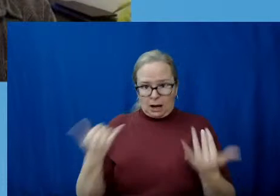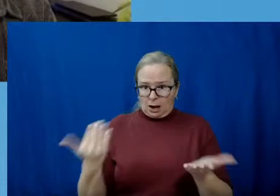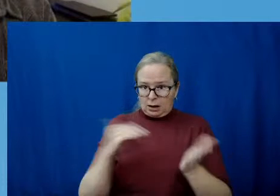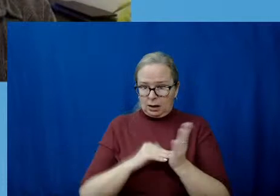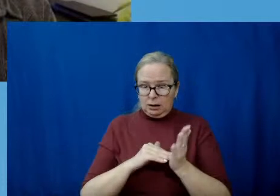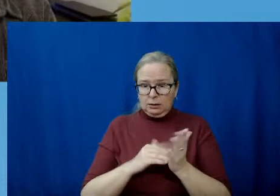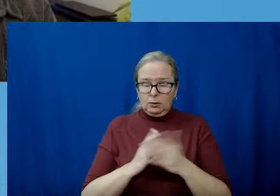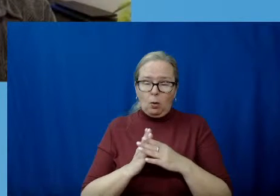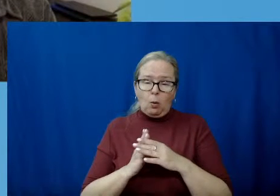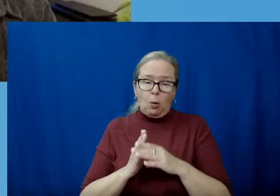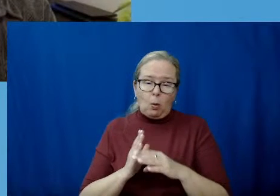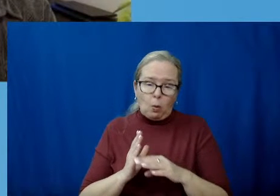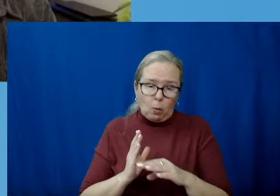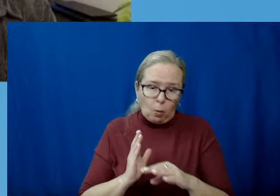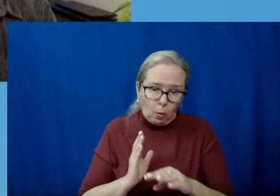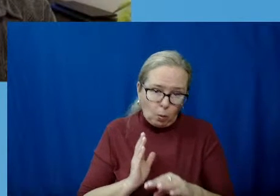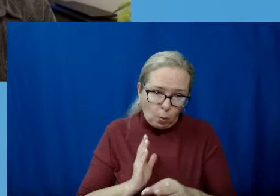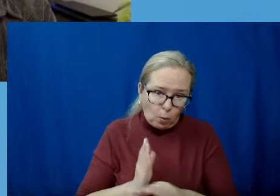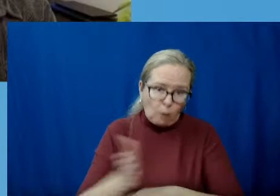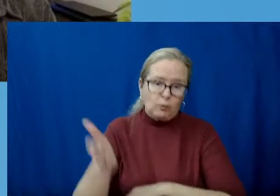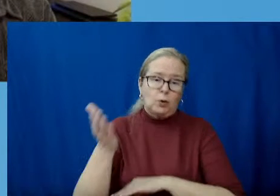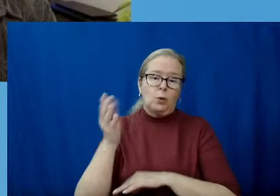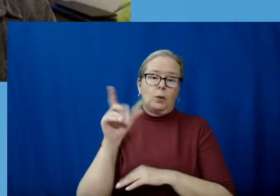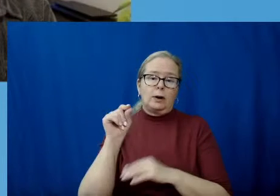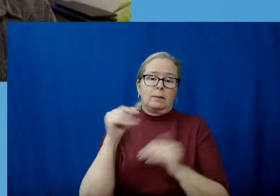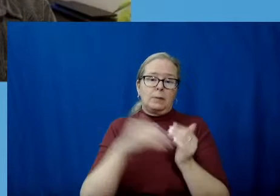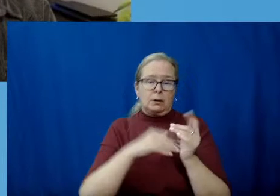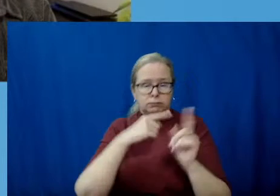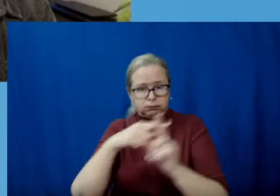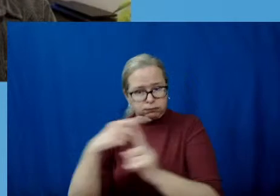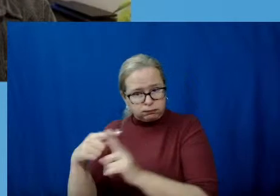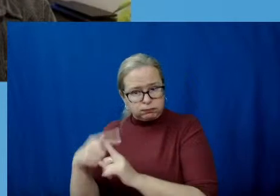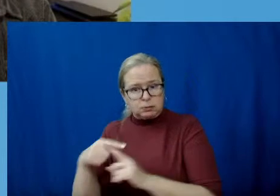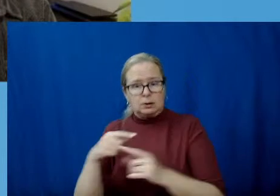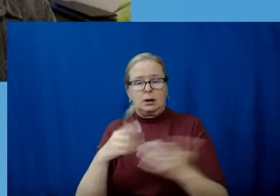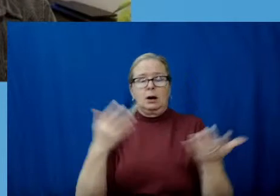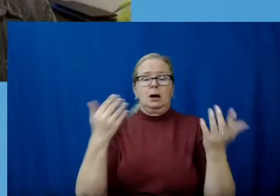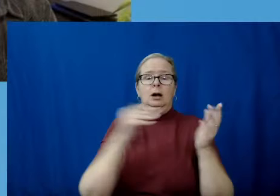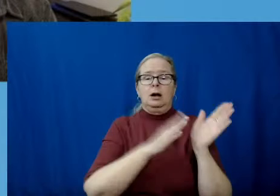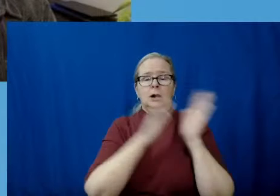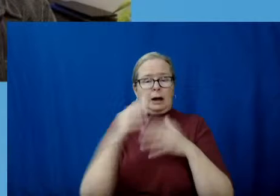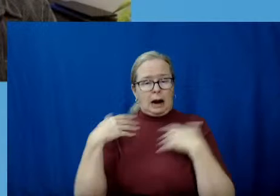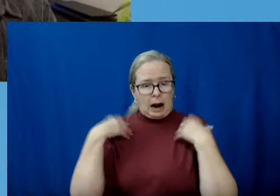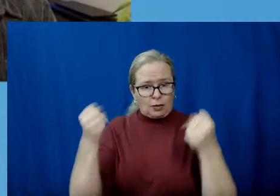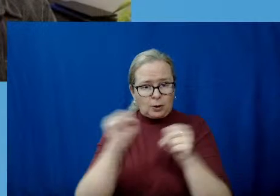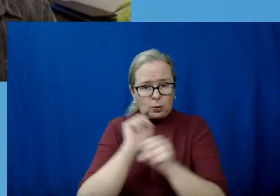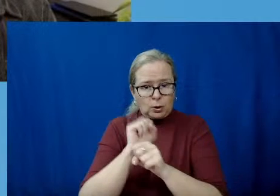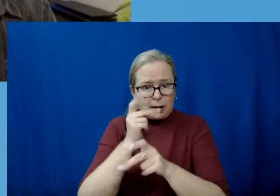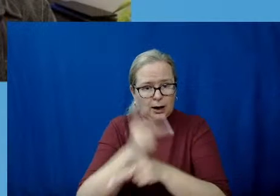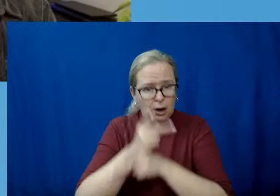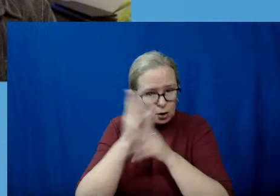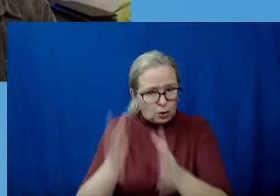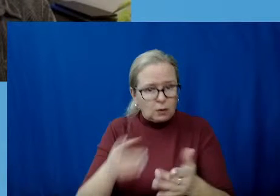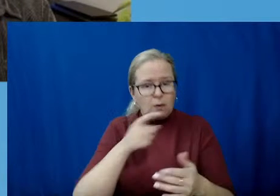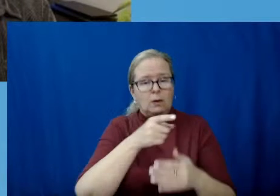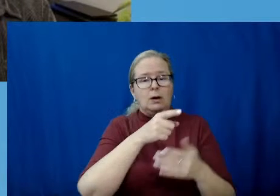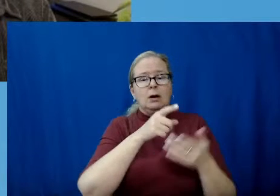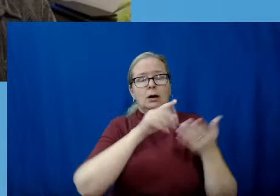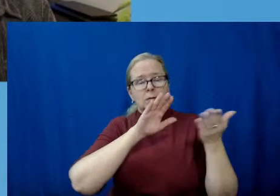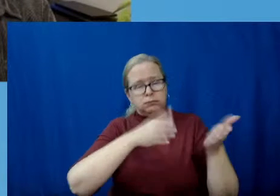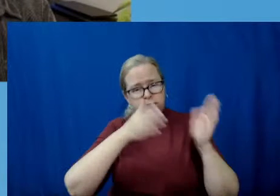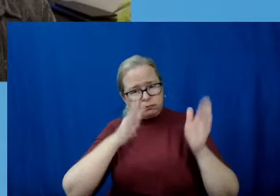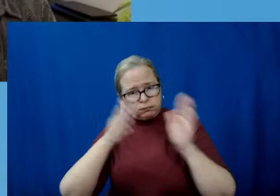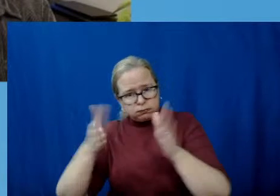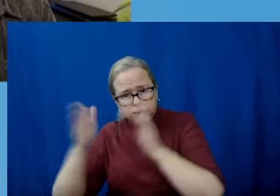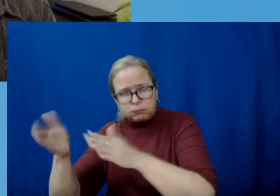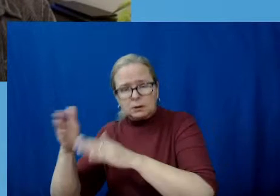Both Kenny and Hinshaw have said, okay, maybe open for summer, best summer ever was a bit of a mistake, but they've made no meaningful actions to prevent